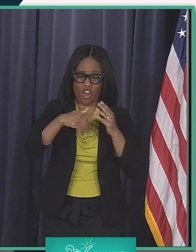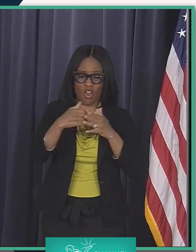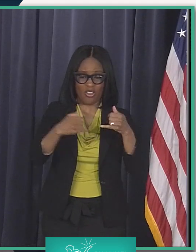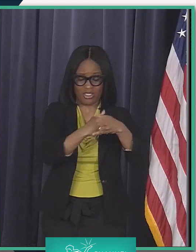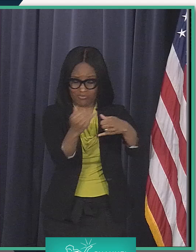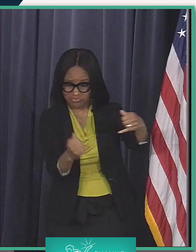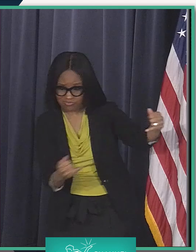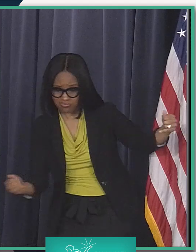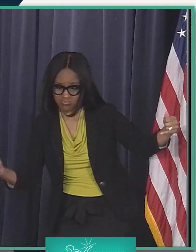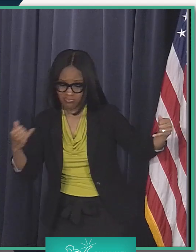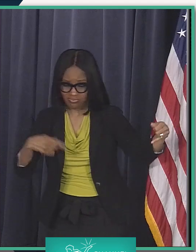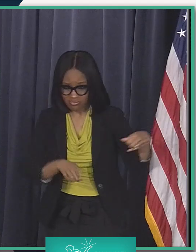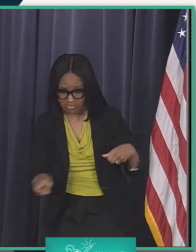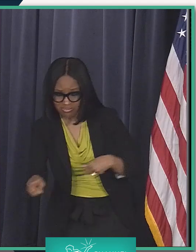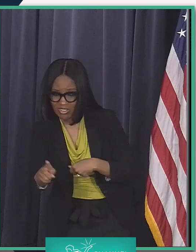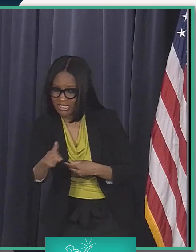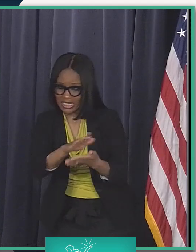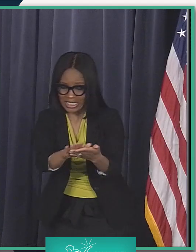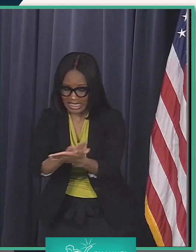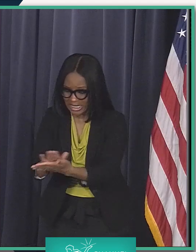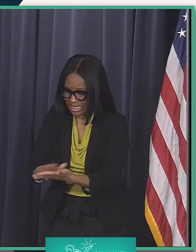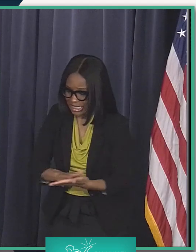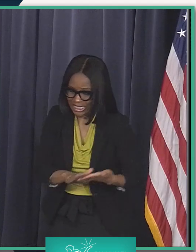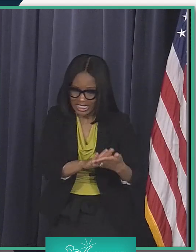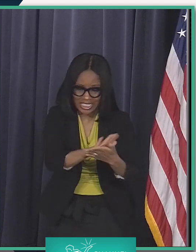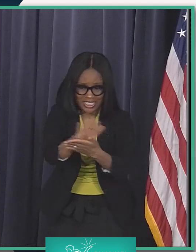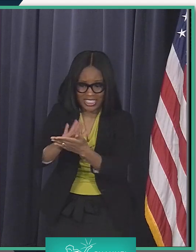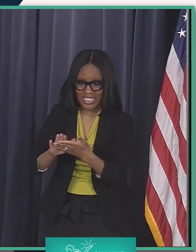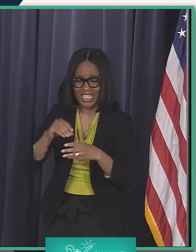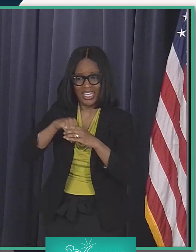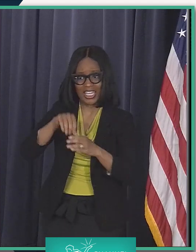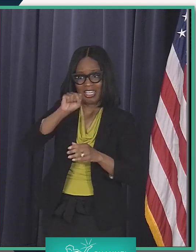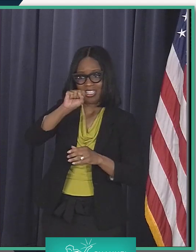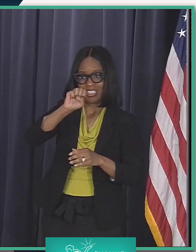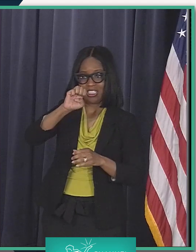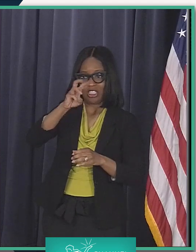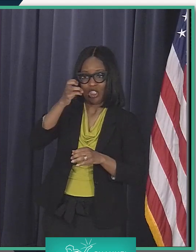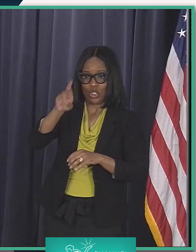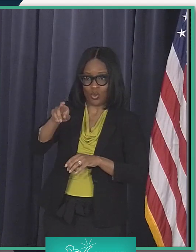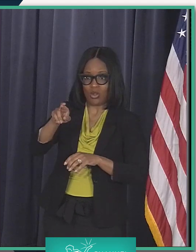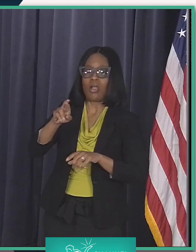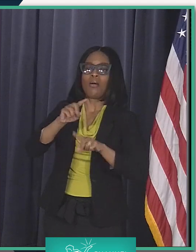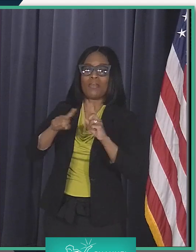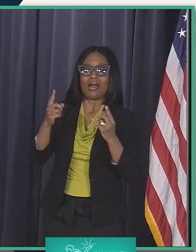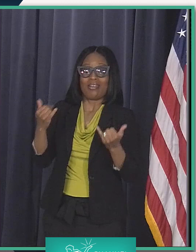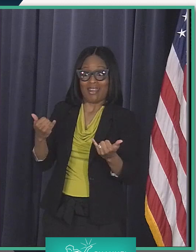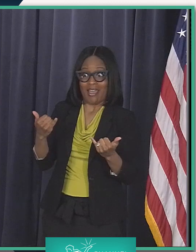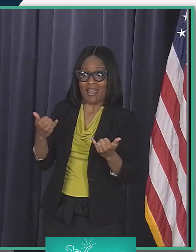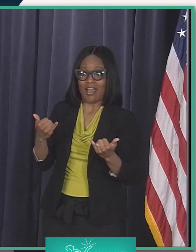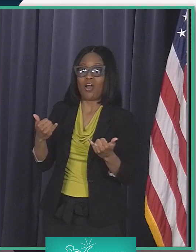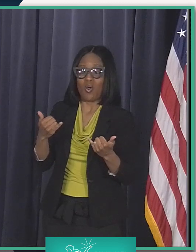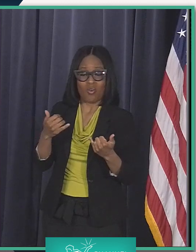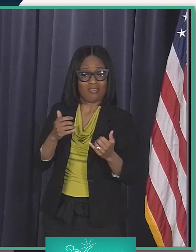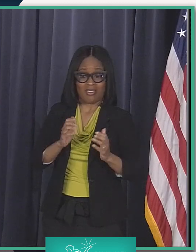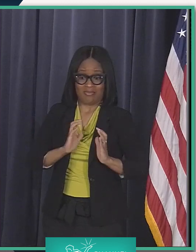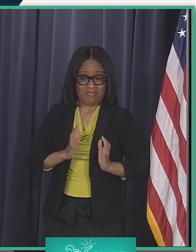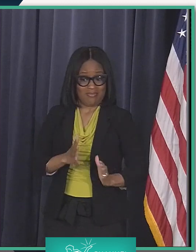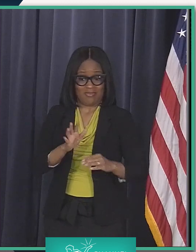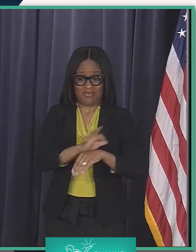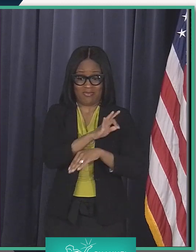up by the water and sewer system. It's just now a function of making sure flooding doesn't come from the river.